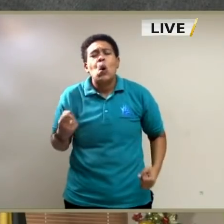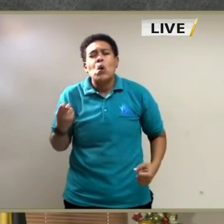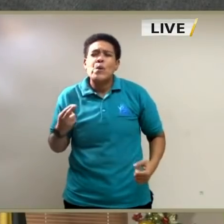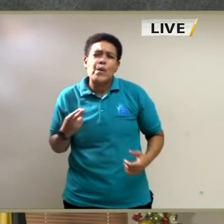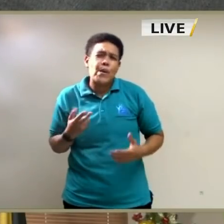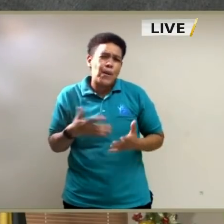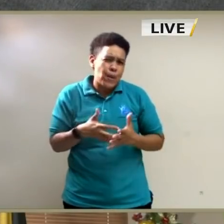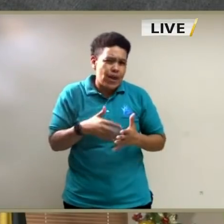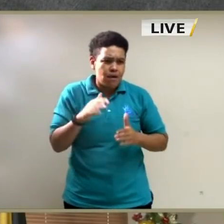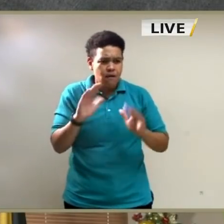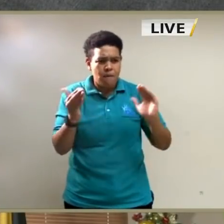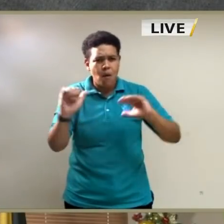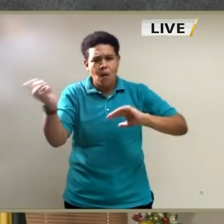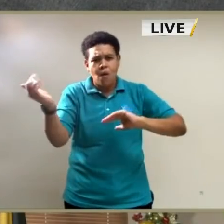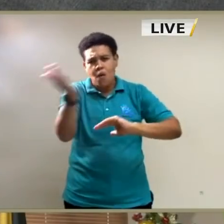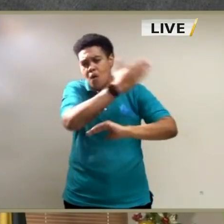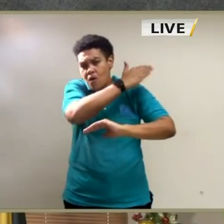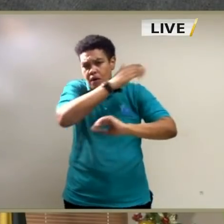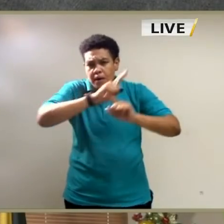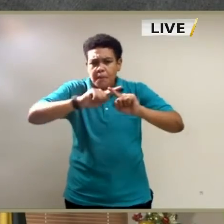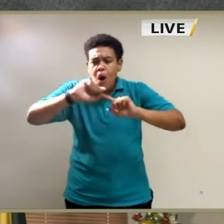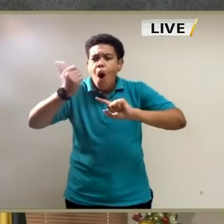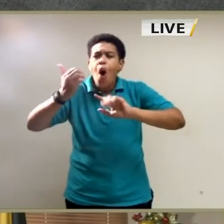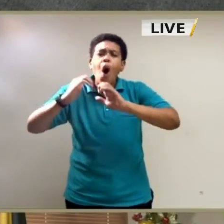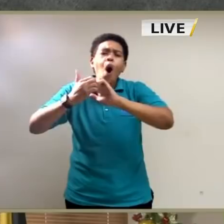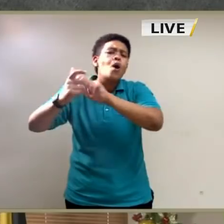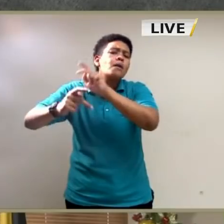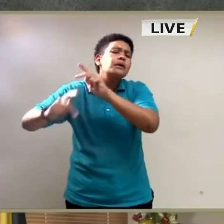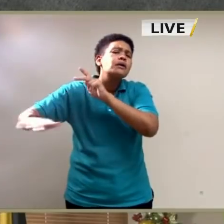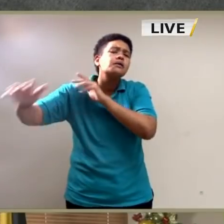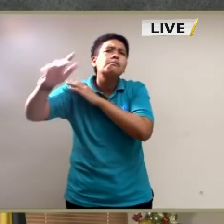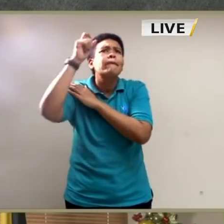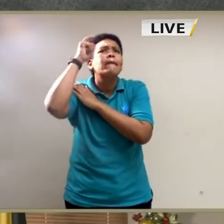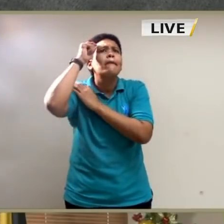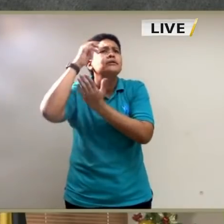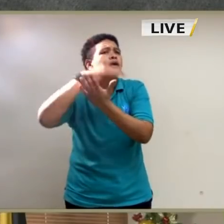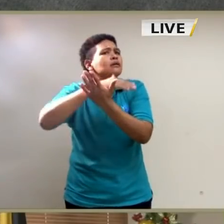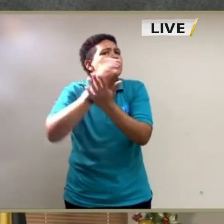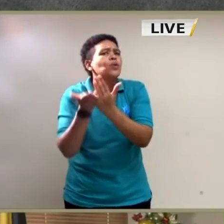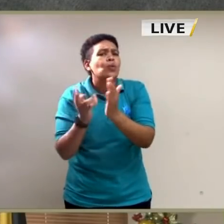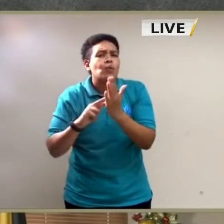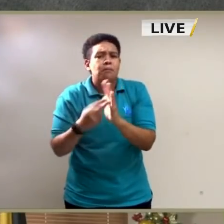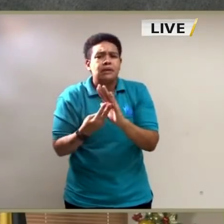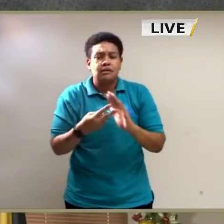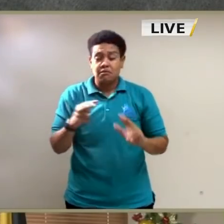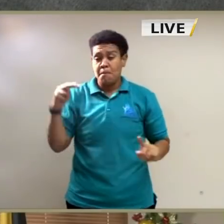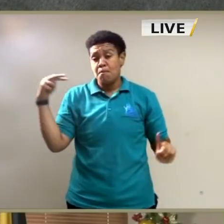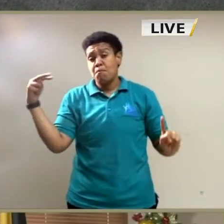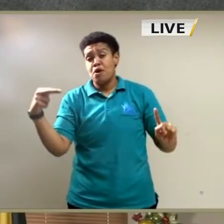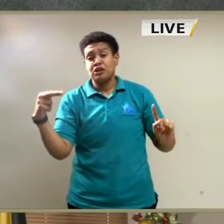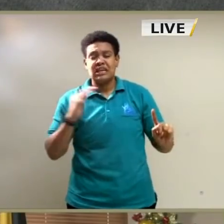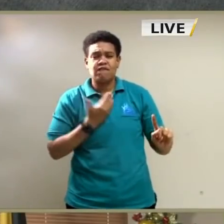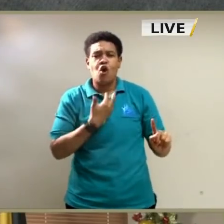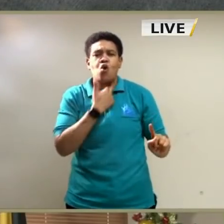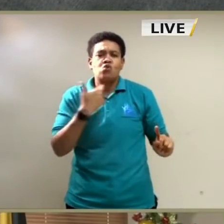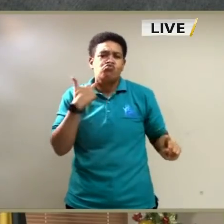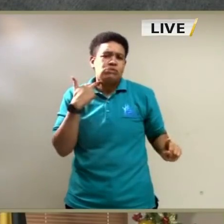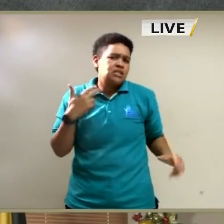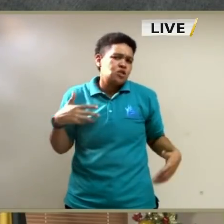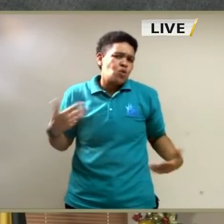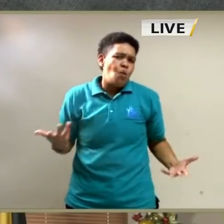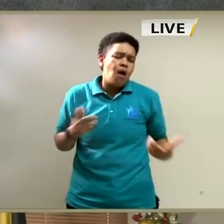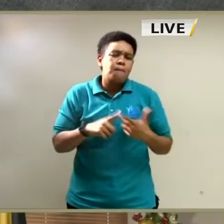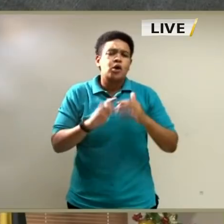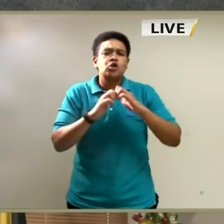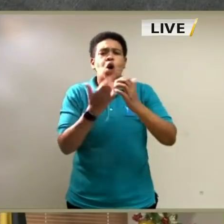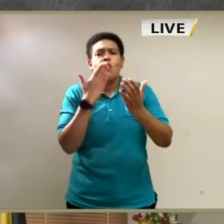and how populations understand these dynamics, how we perceive our risk, and how well we follow